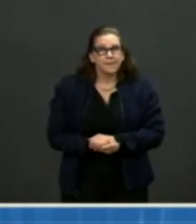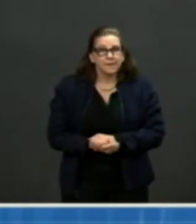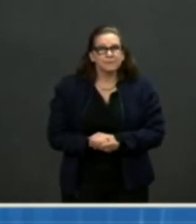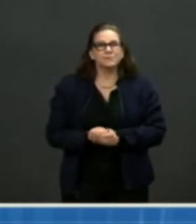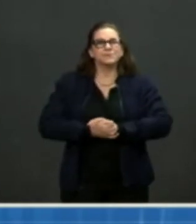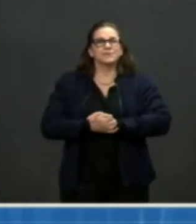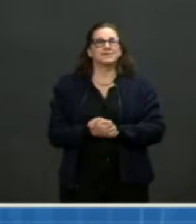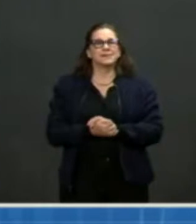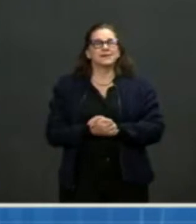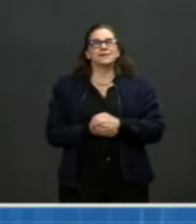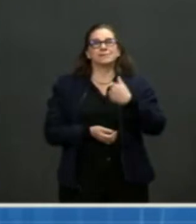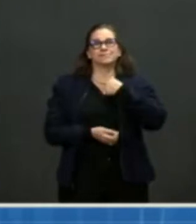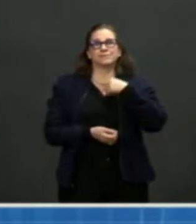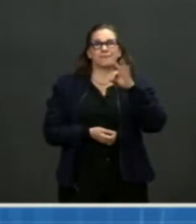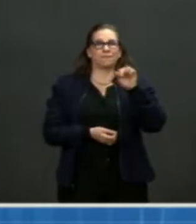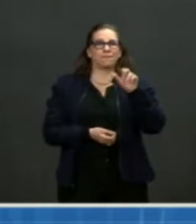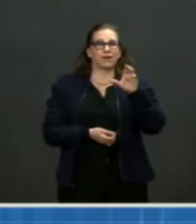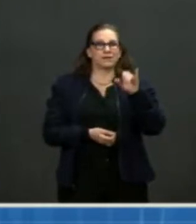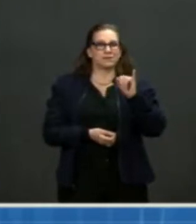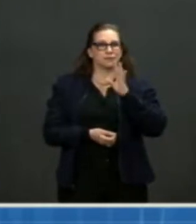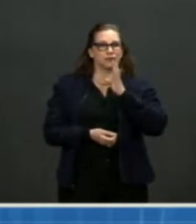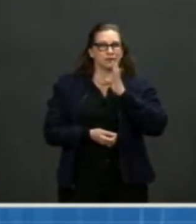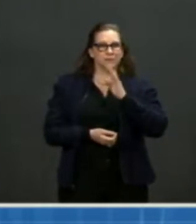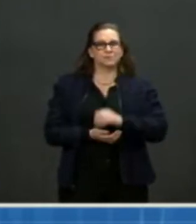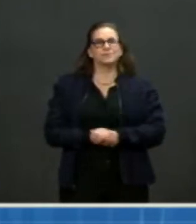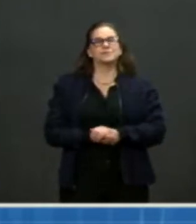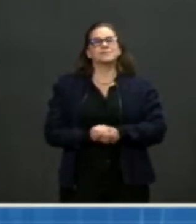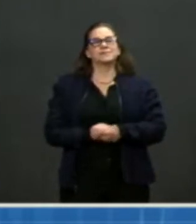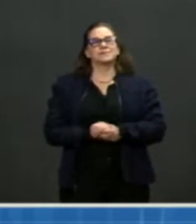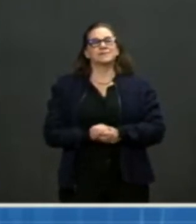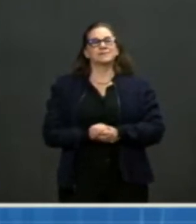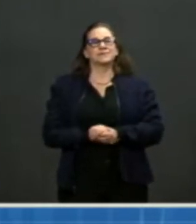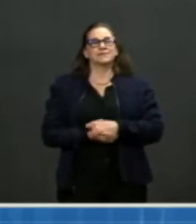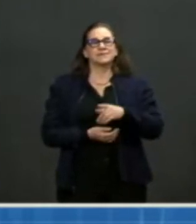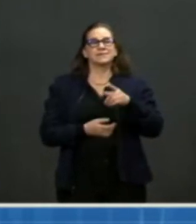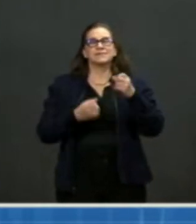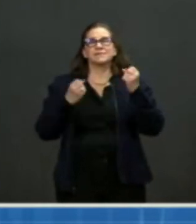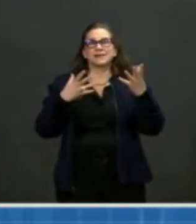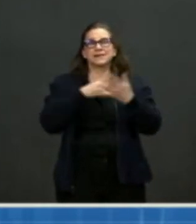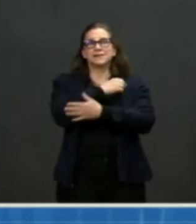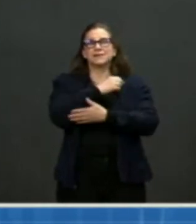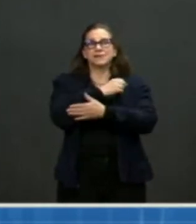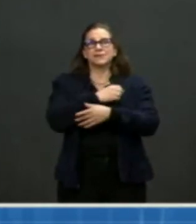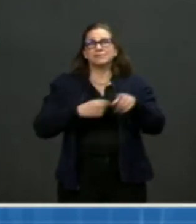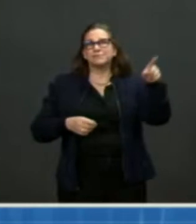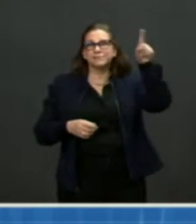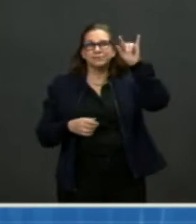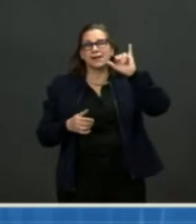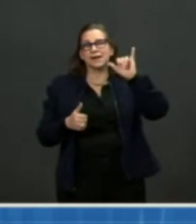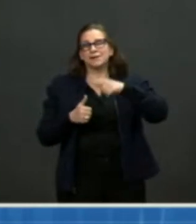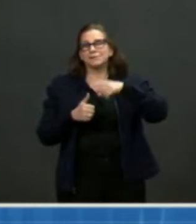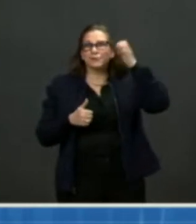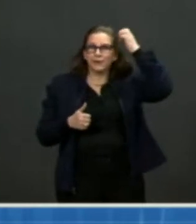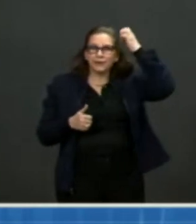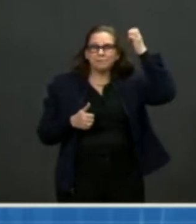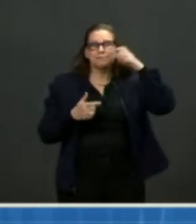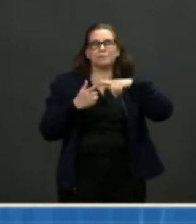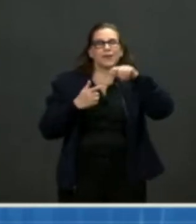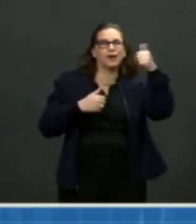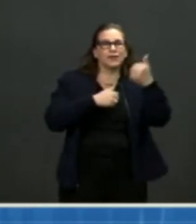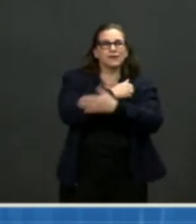are very many countries in Europe and throughout the world who have already authorized this. So the fact that a